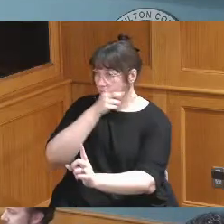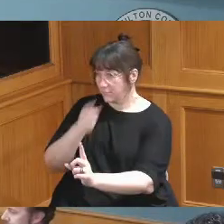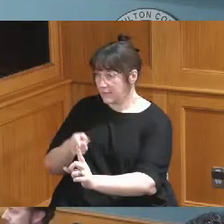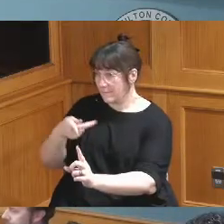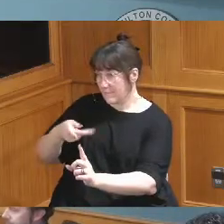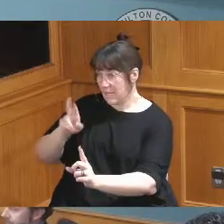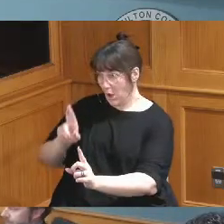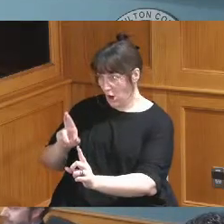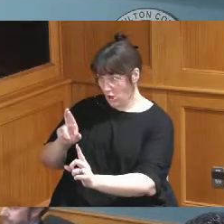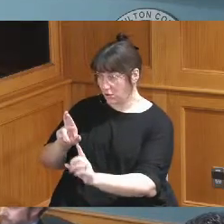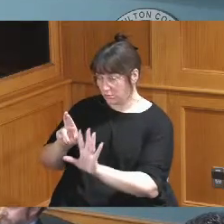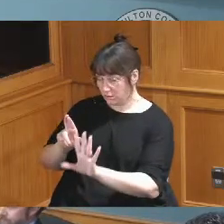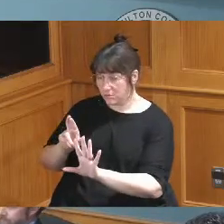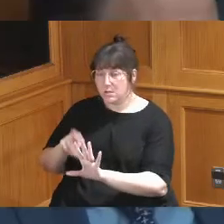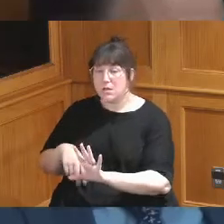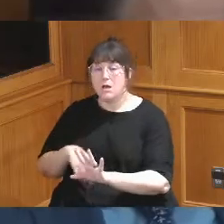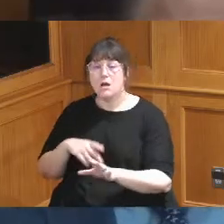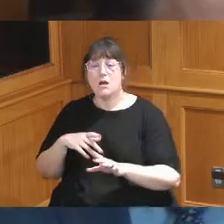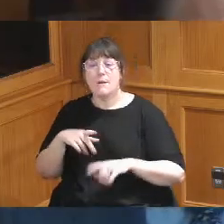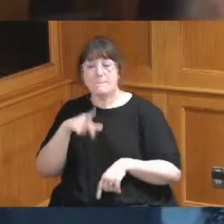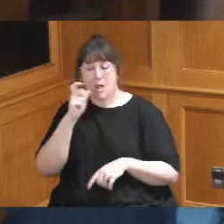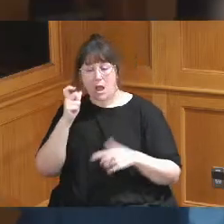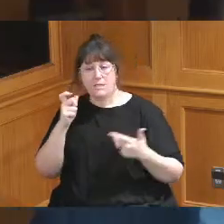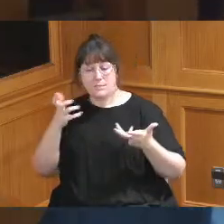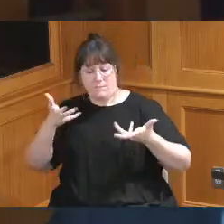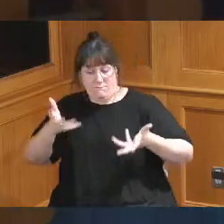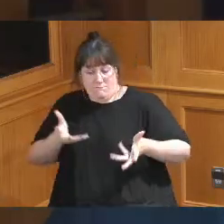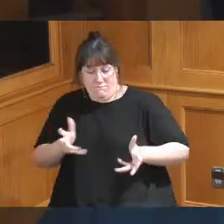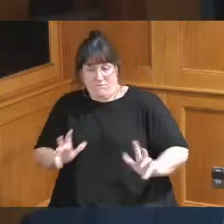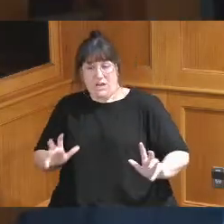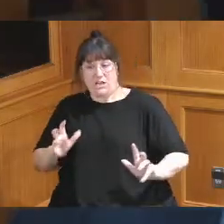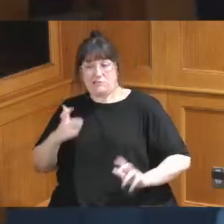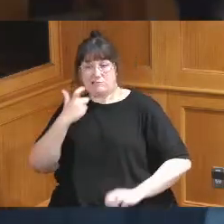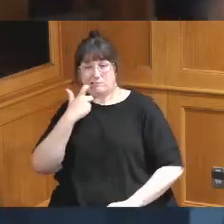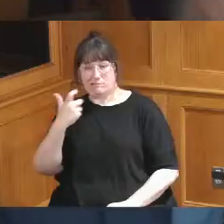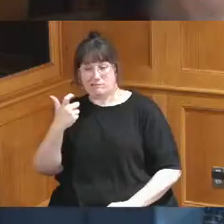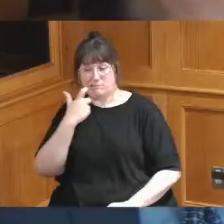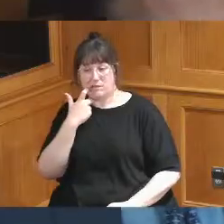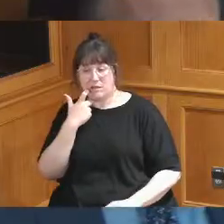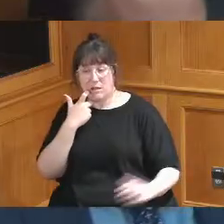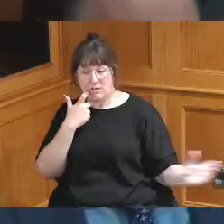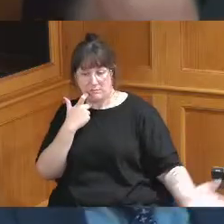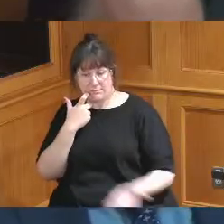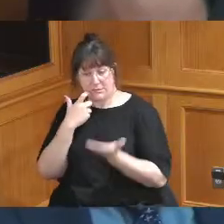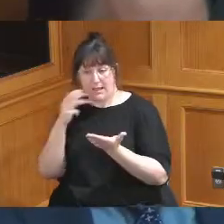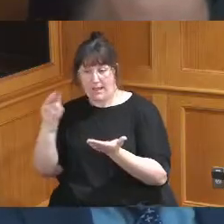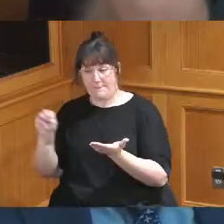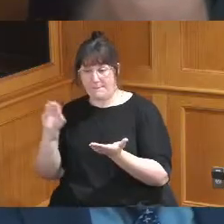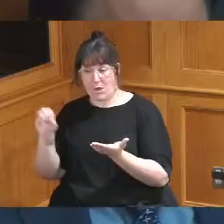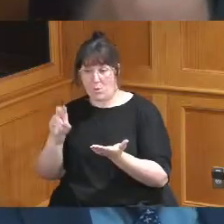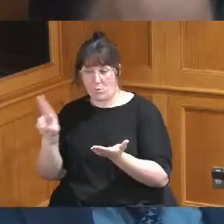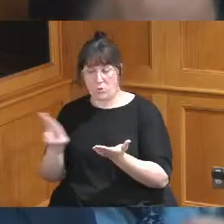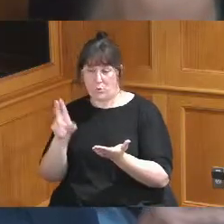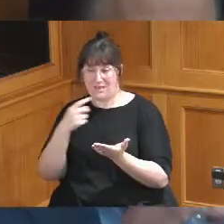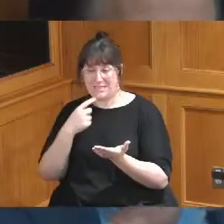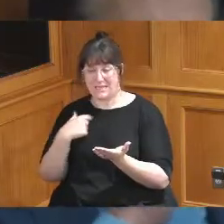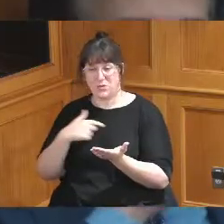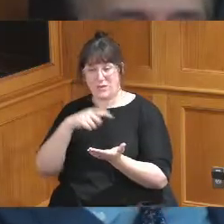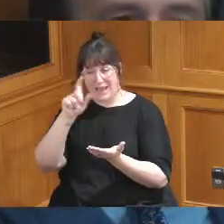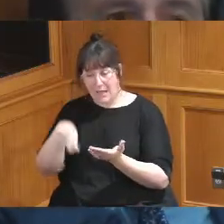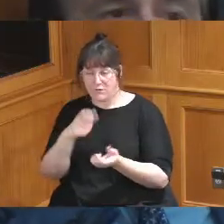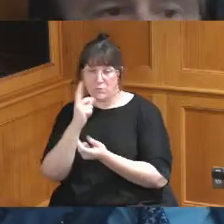PR, because after the last time when they brought this memo, they said, we got to do this for